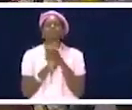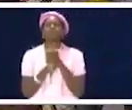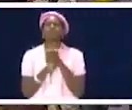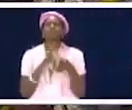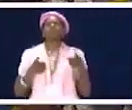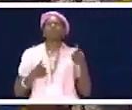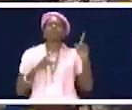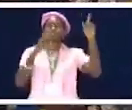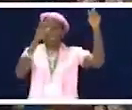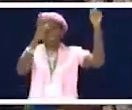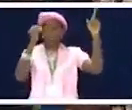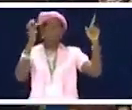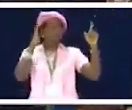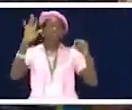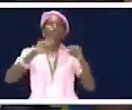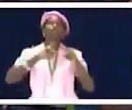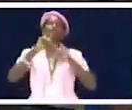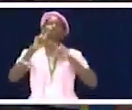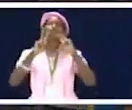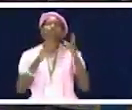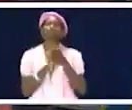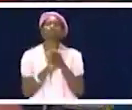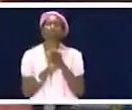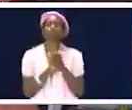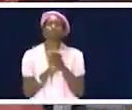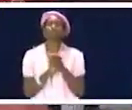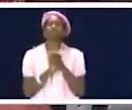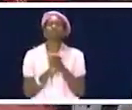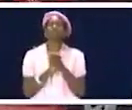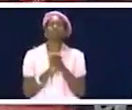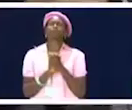Let Him hear your voice.